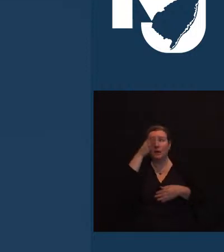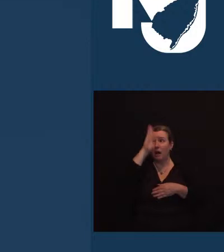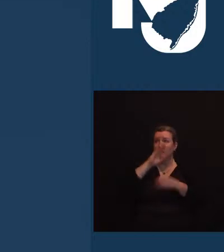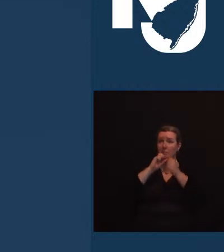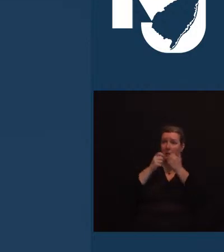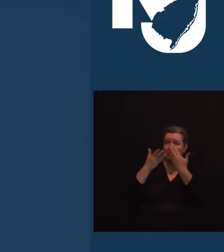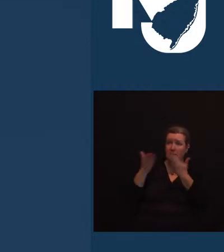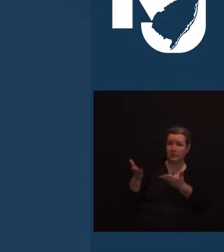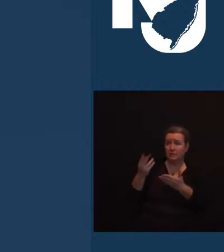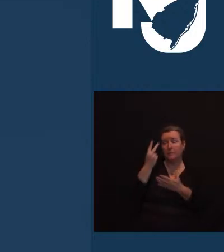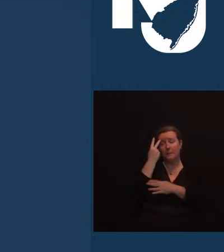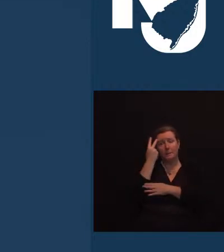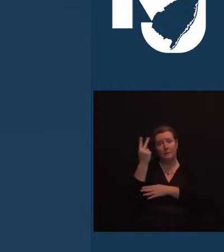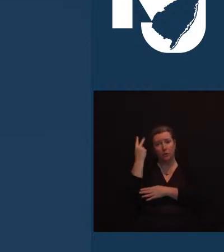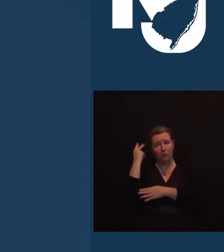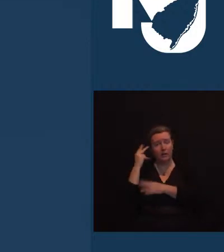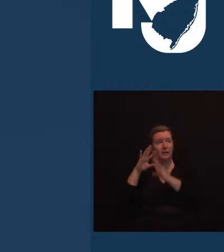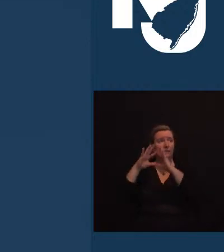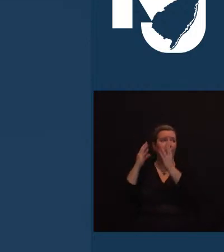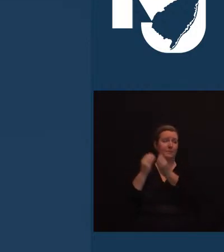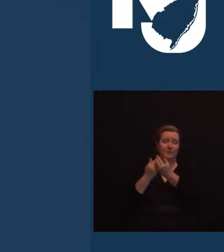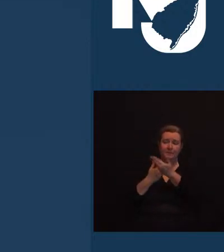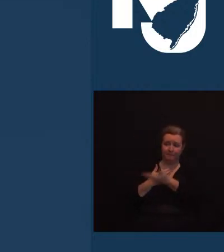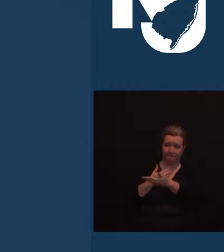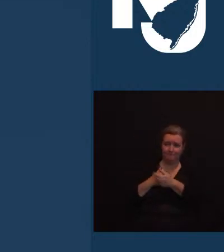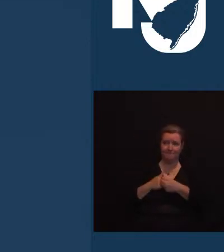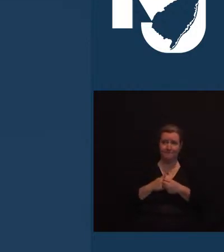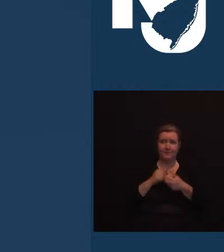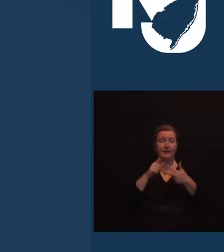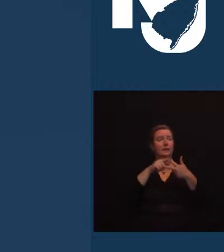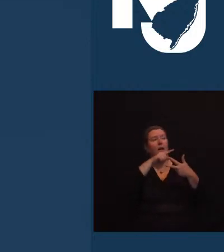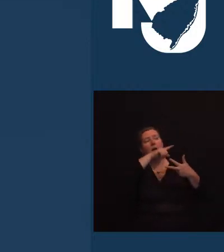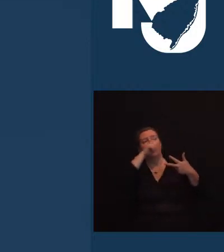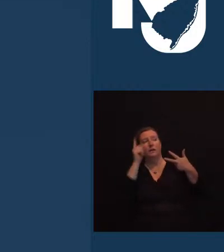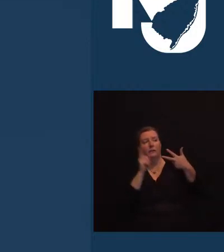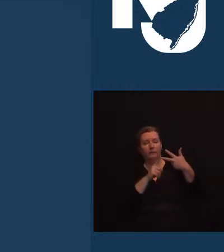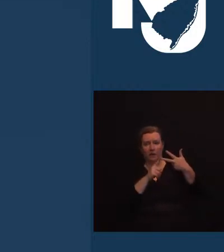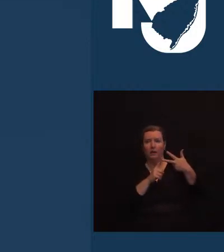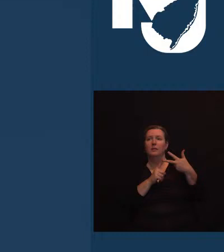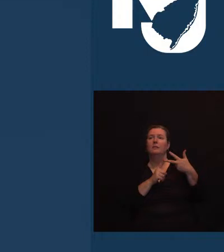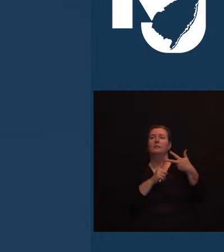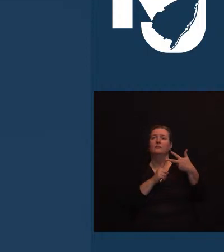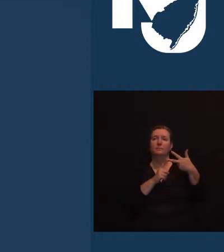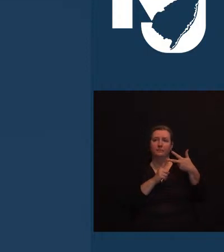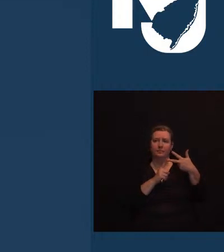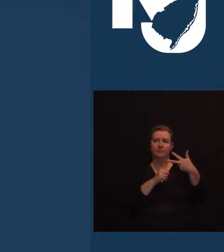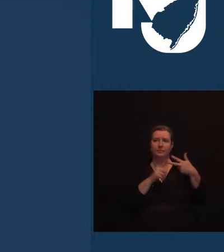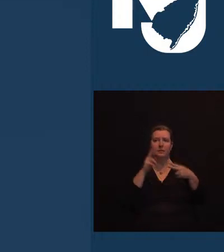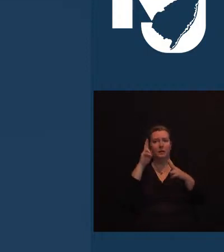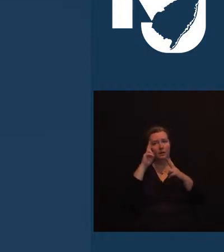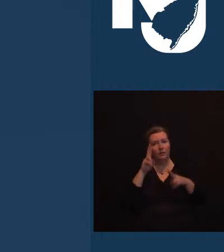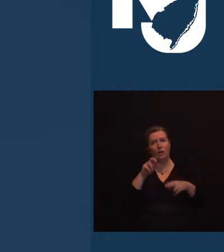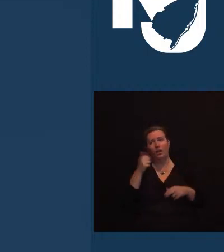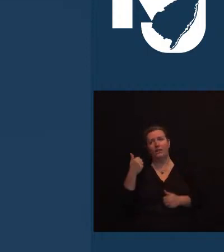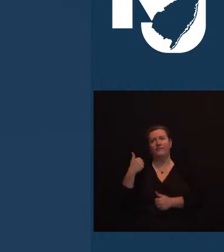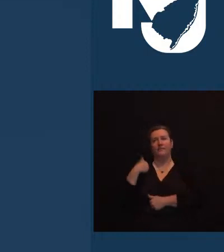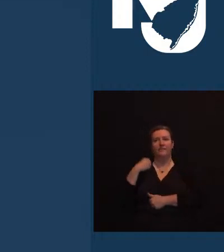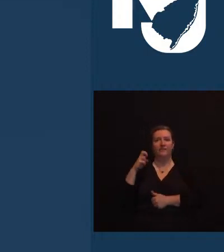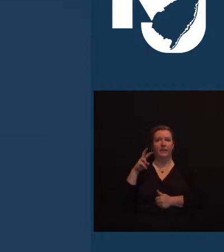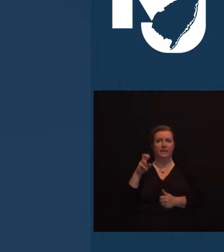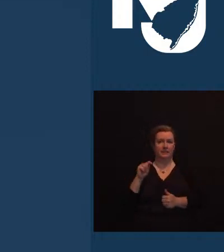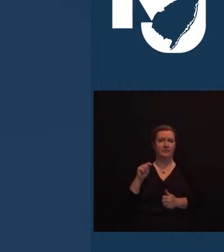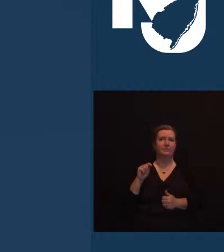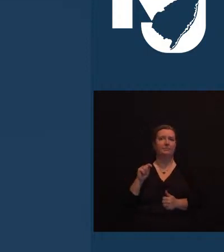memory and his family. And finally today, let's honor another extraordinary veteran, a 6-decade member of the